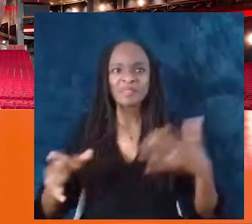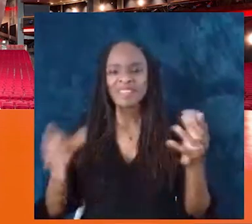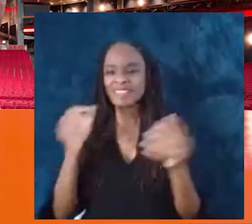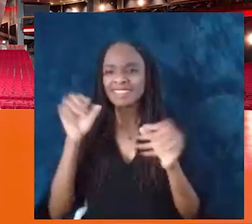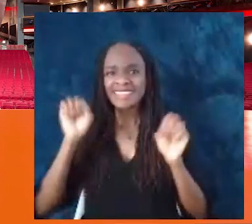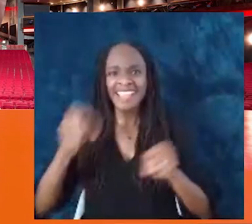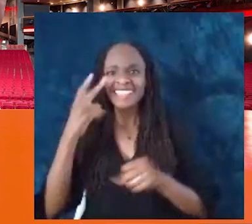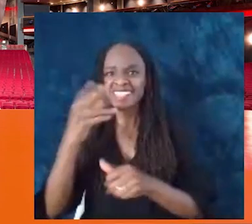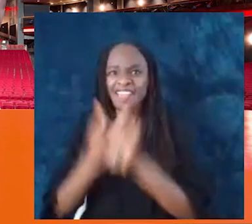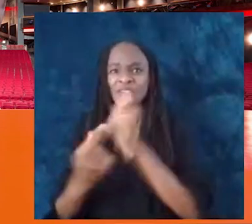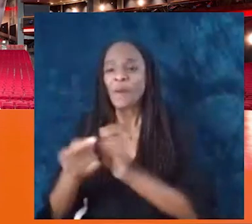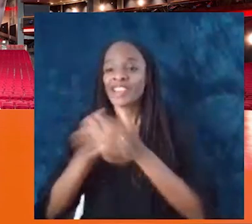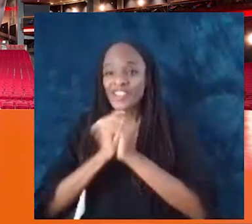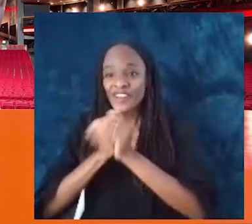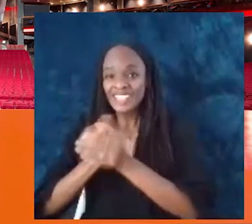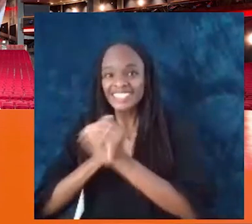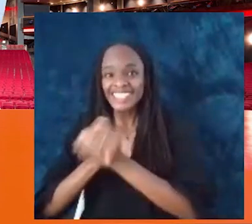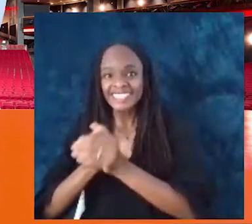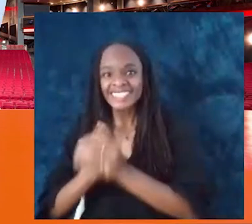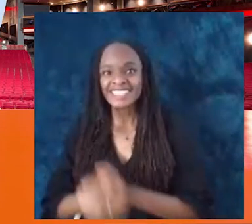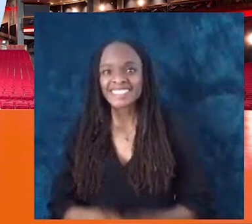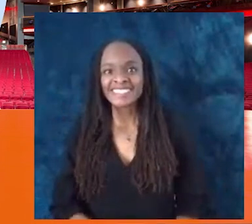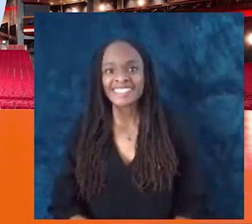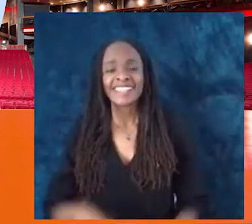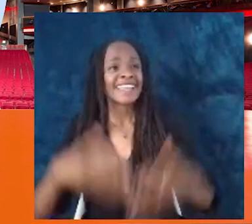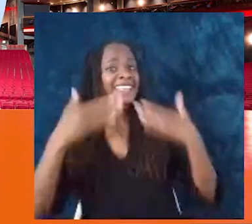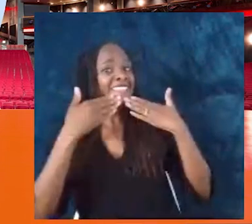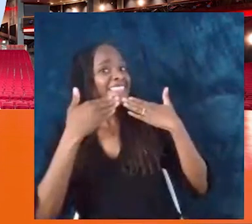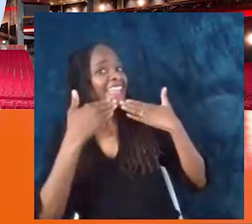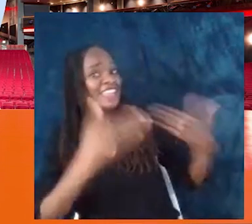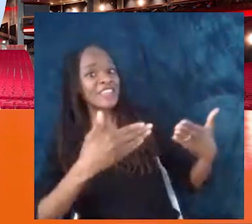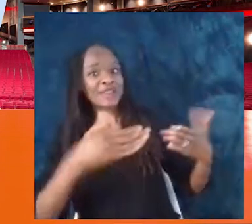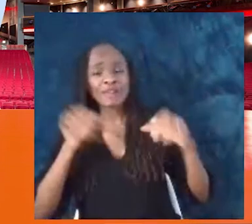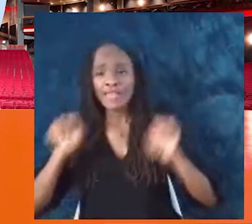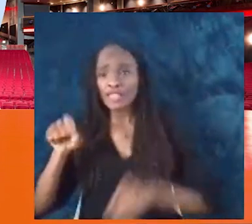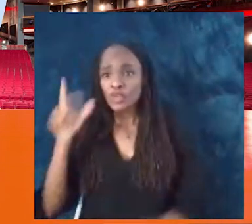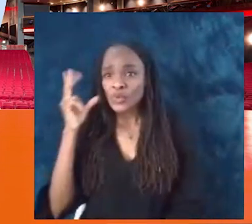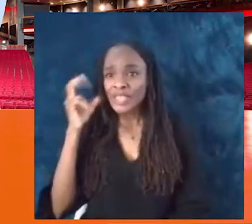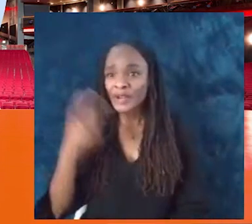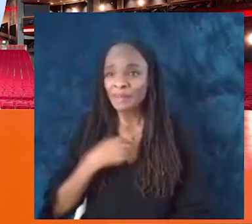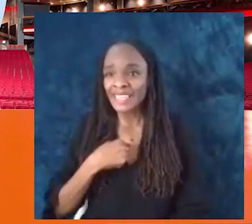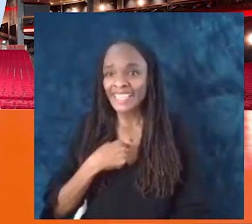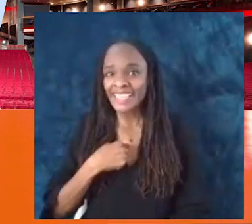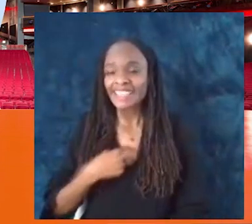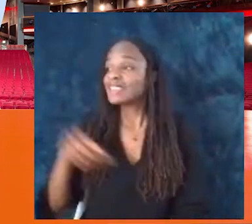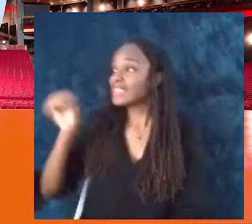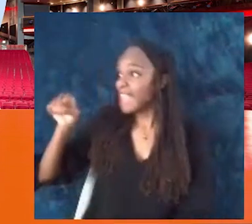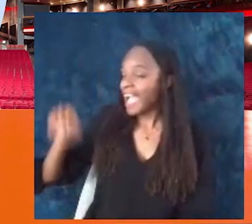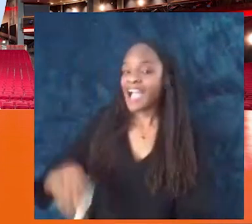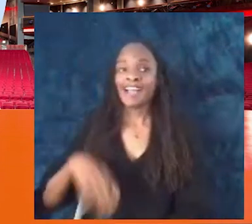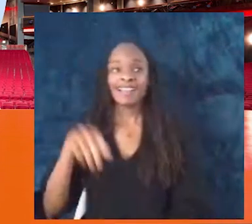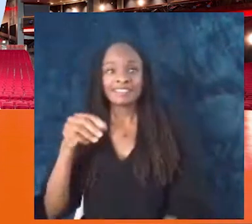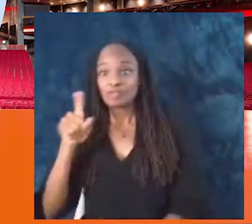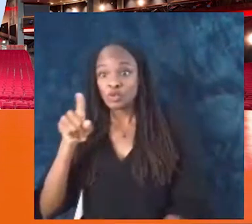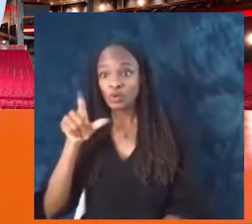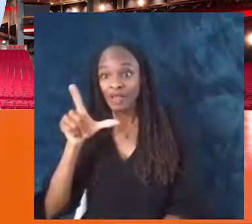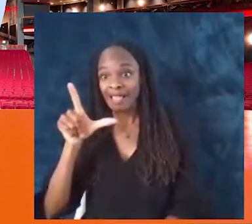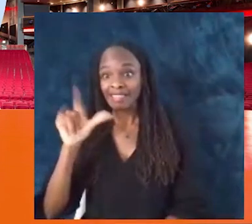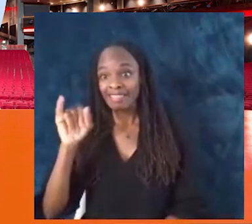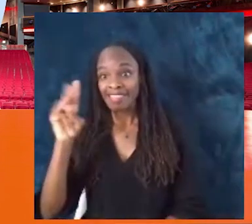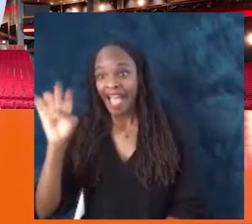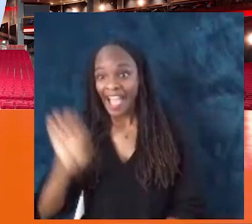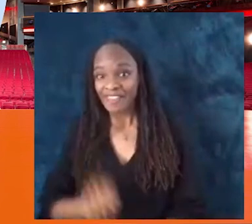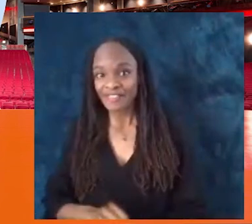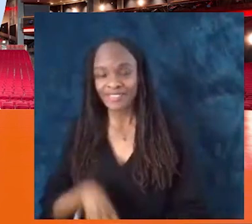Everybody. Congratulations. Thank you. Can you hear me? Yeah. Okay. You're live. I